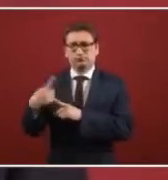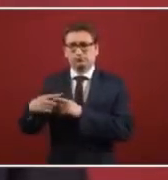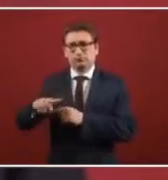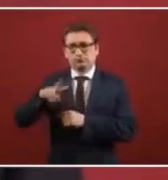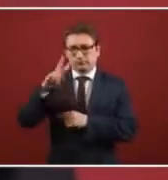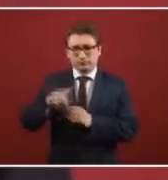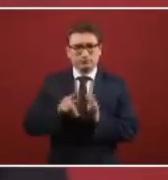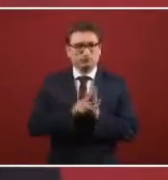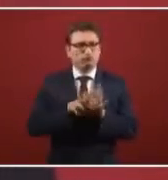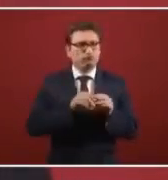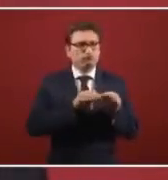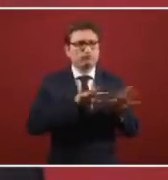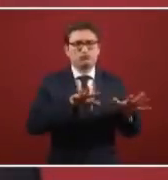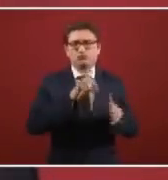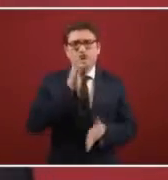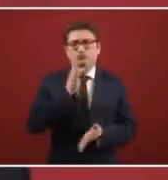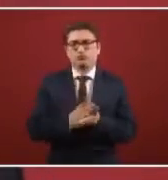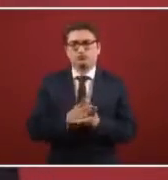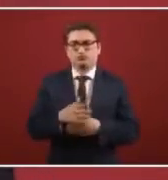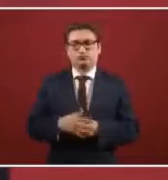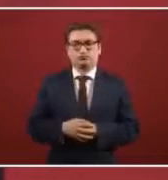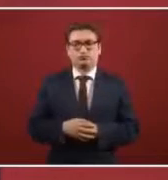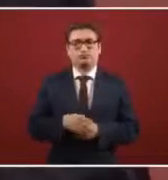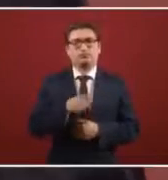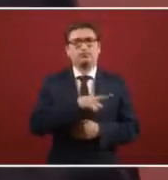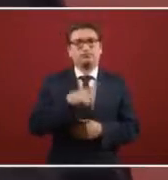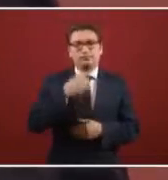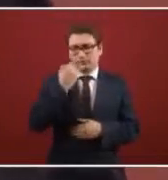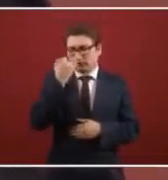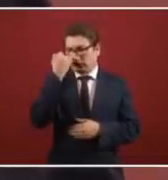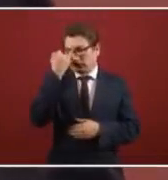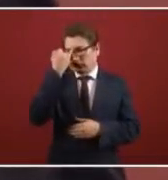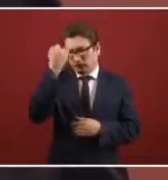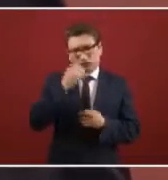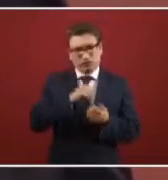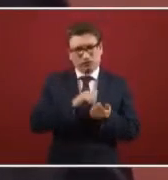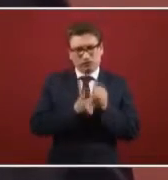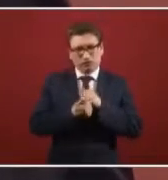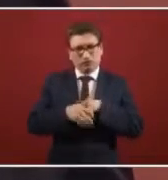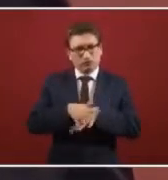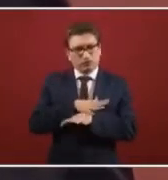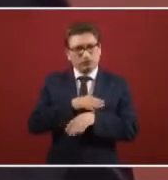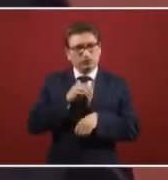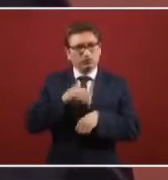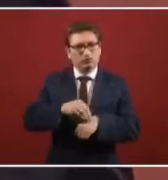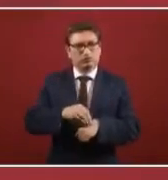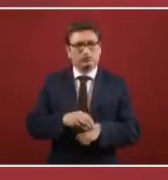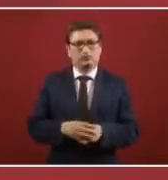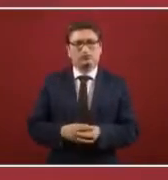realidad, you know the reality, no transformarla. not to transform it.